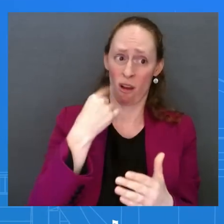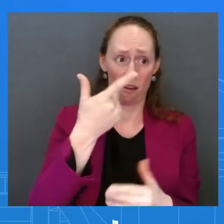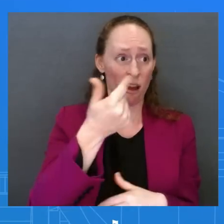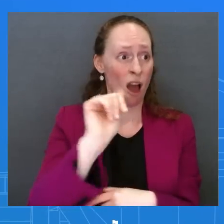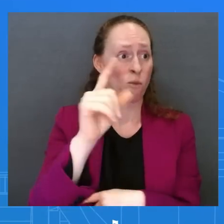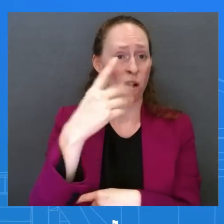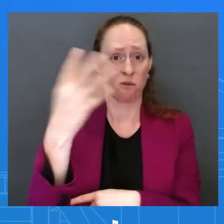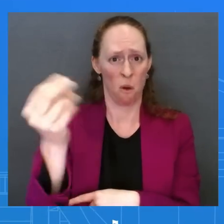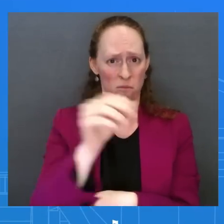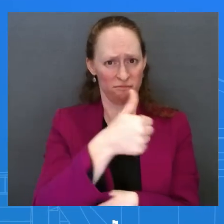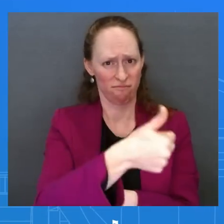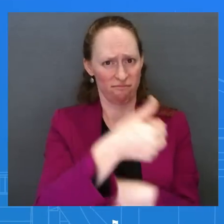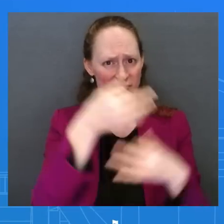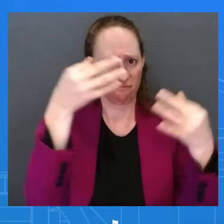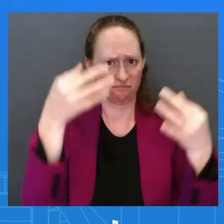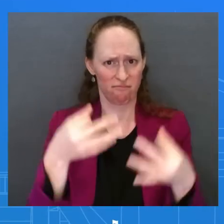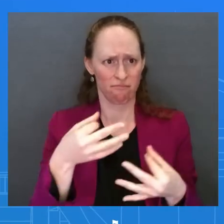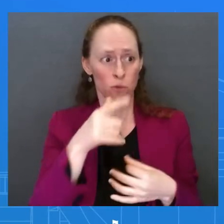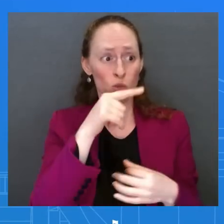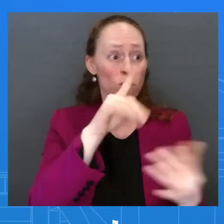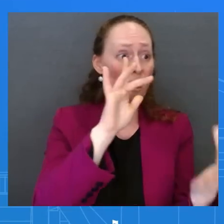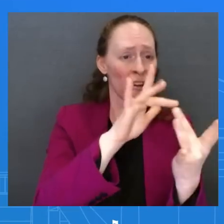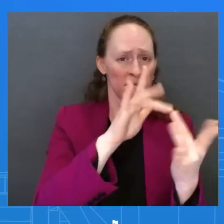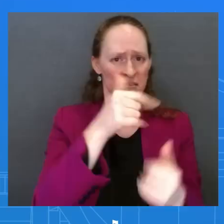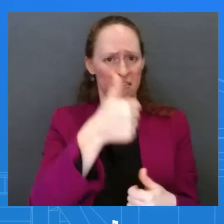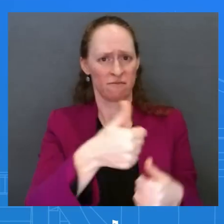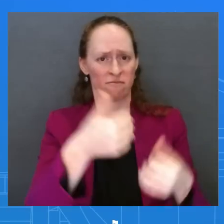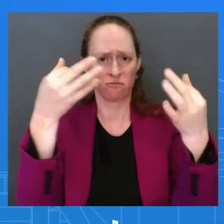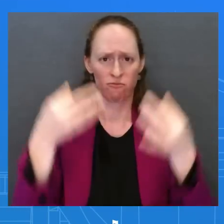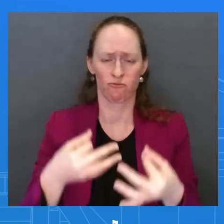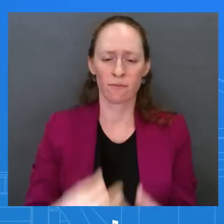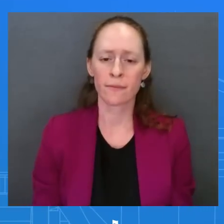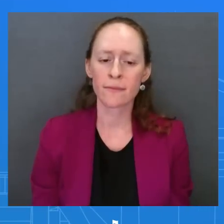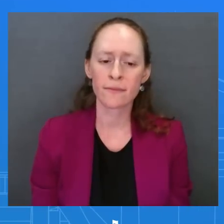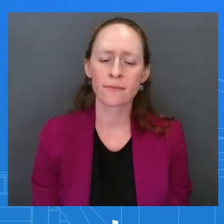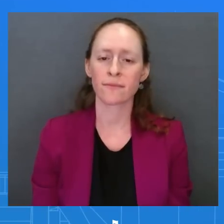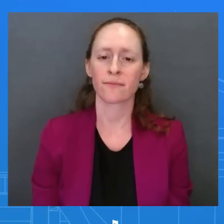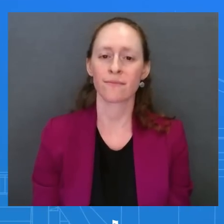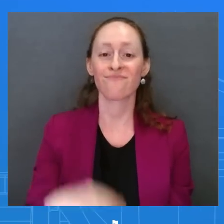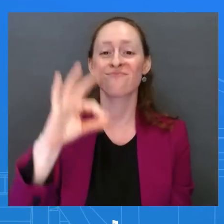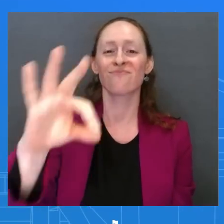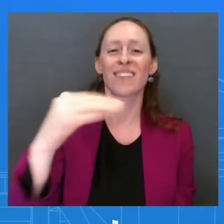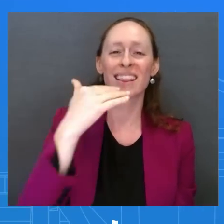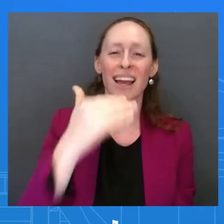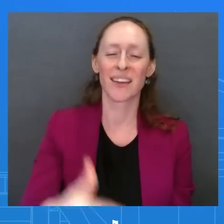and that'll be up for them to talk about. Thanks. Was this an intelligence failure, John?